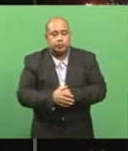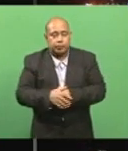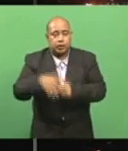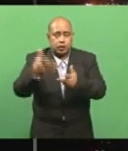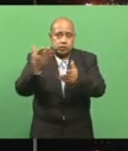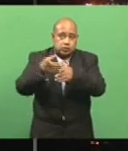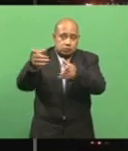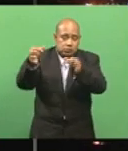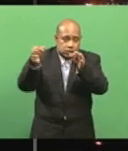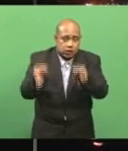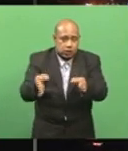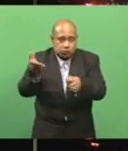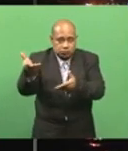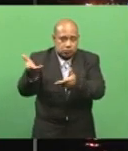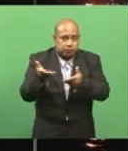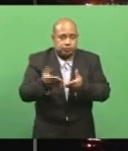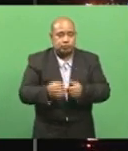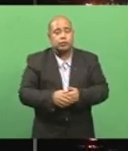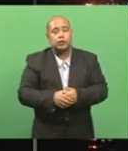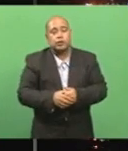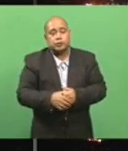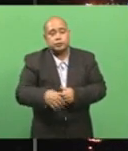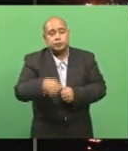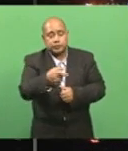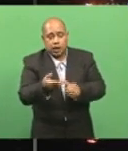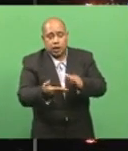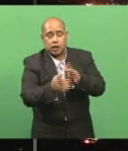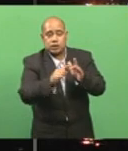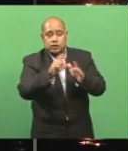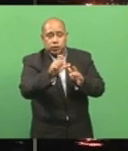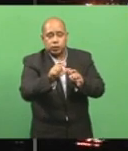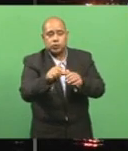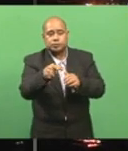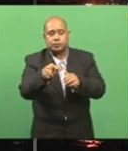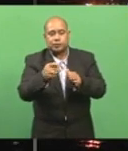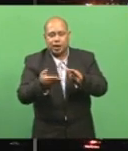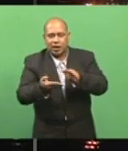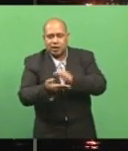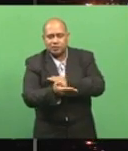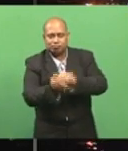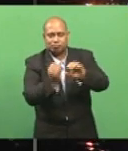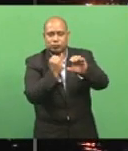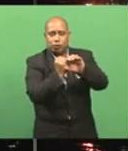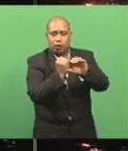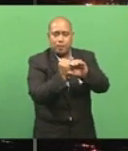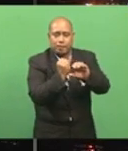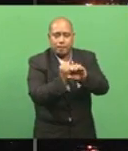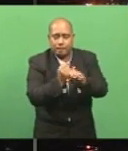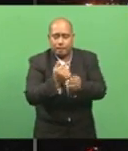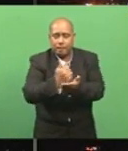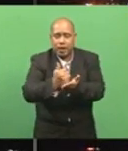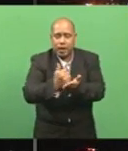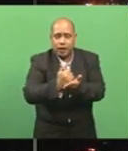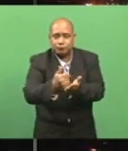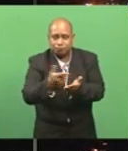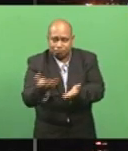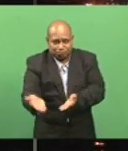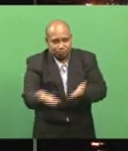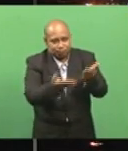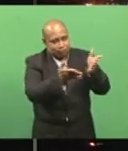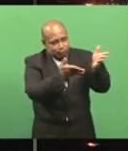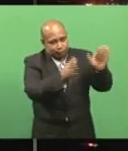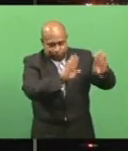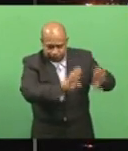says under Section 260 of the Criminal Procedure Act, the decision of Magistrate Turanga has been set aside on the grounds that the